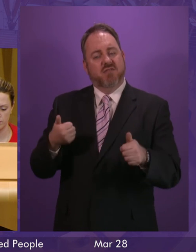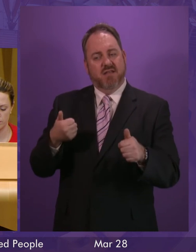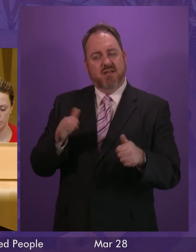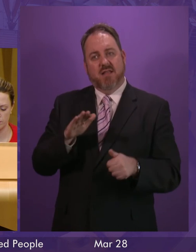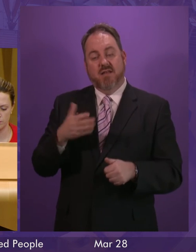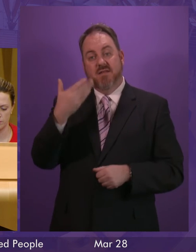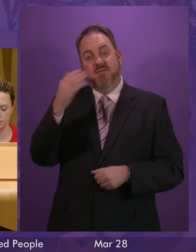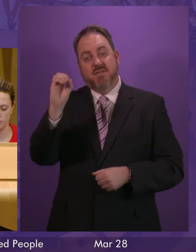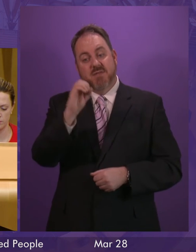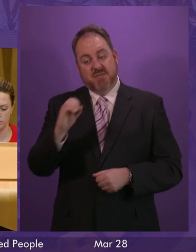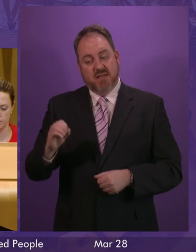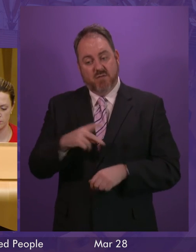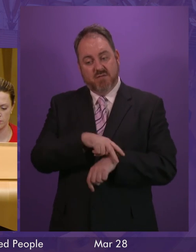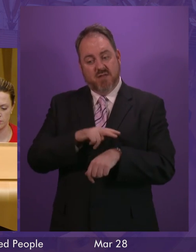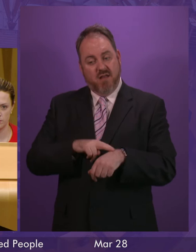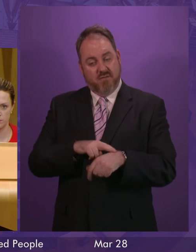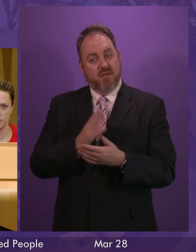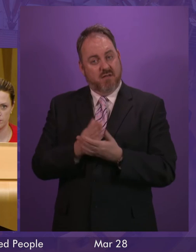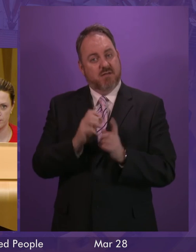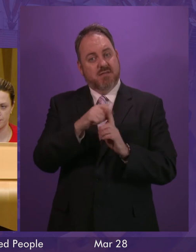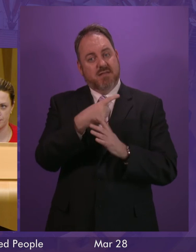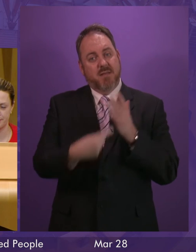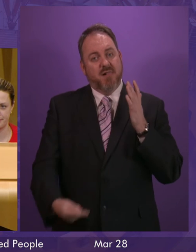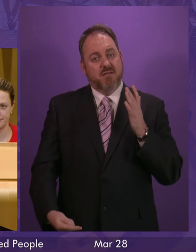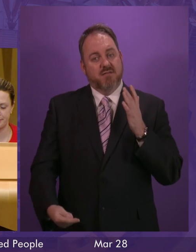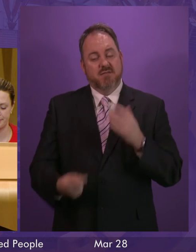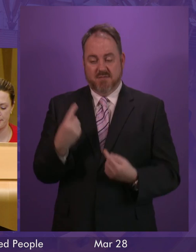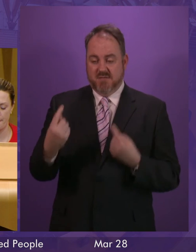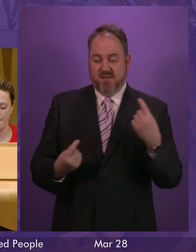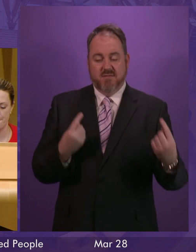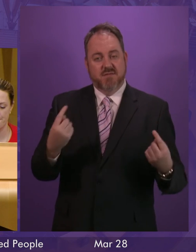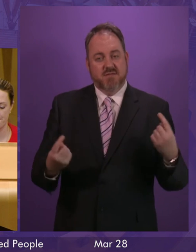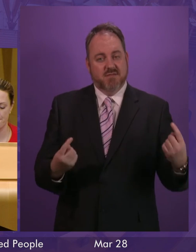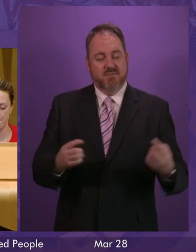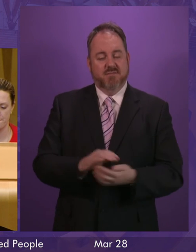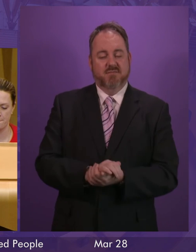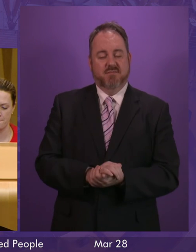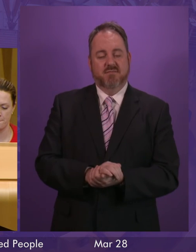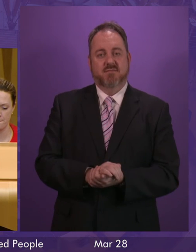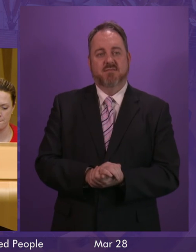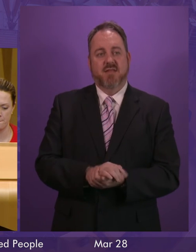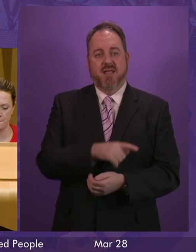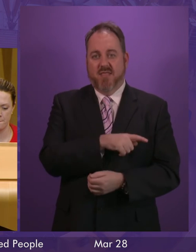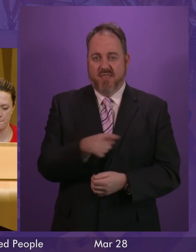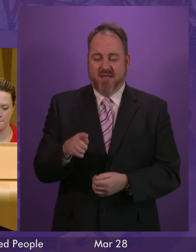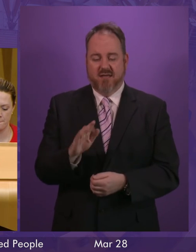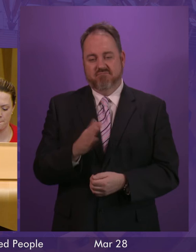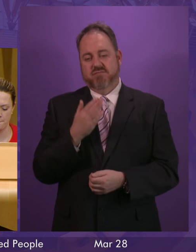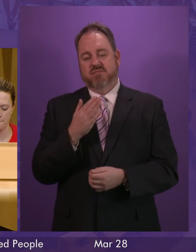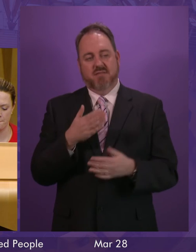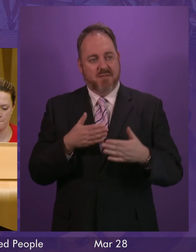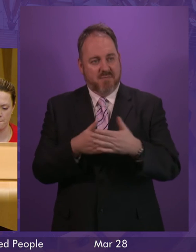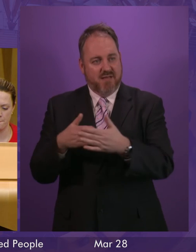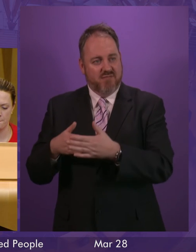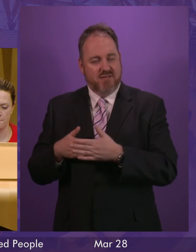50% of the employees are disabled persons who, by a reason by the nature of severity of their disability, face challenging barriers